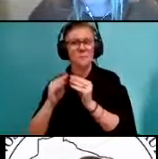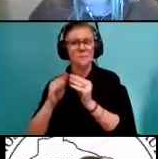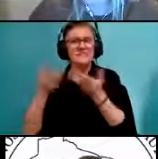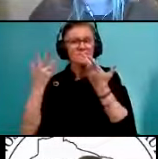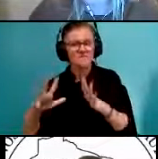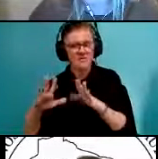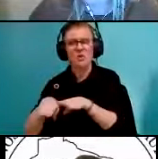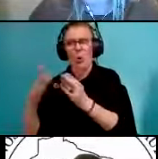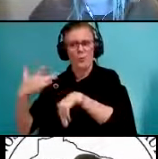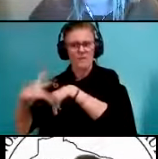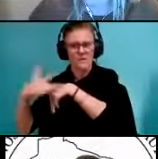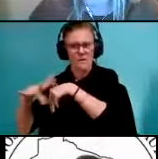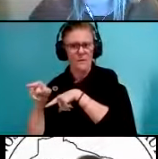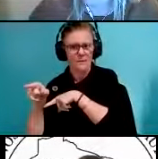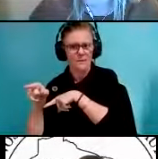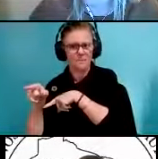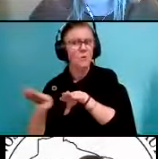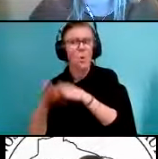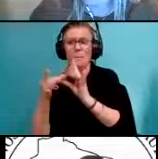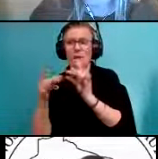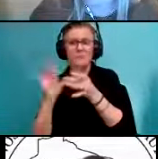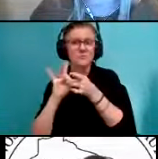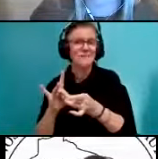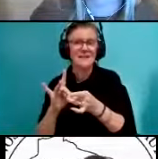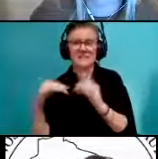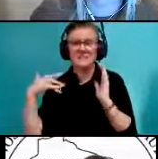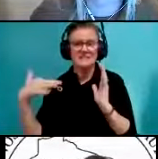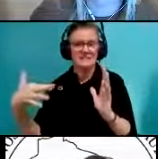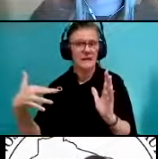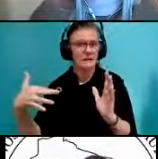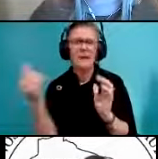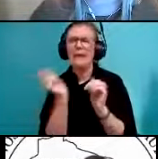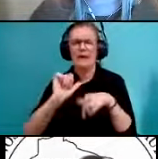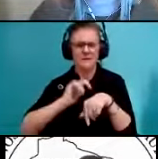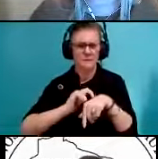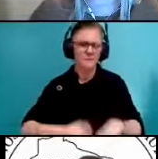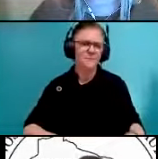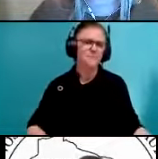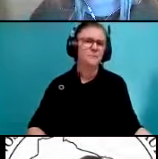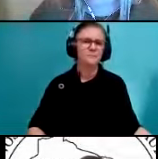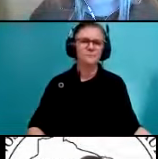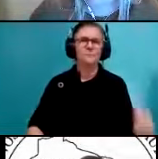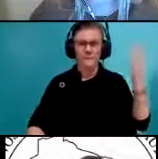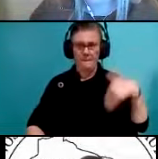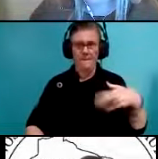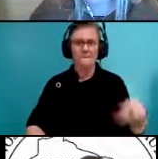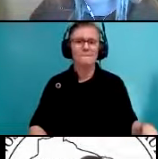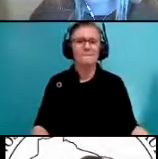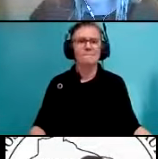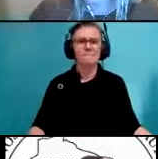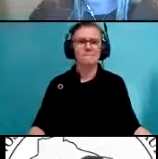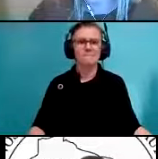meetings. So open comments regarding the study can be provided at any time. Next slide.